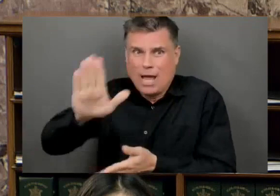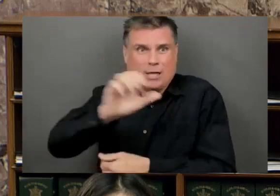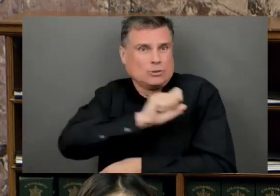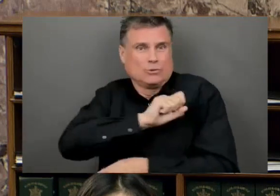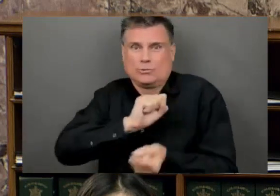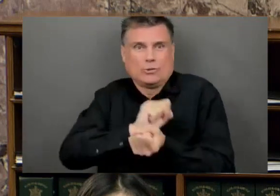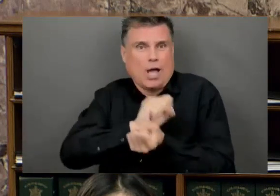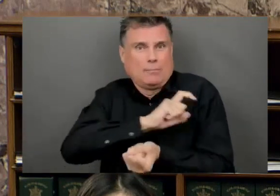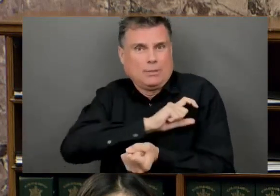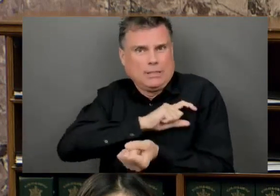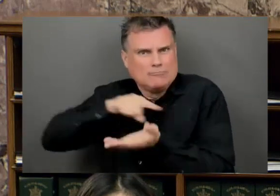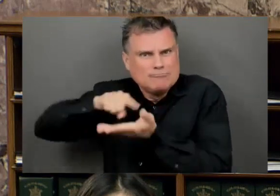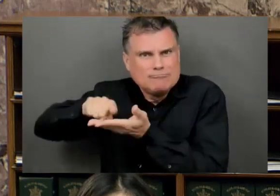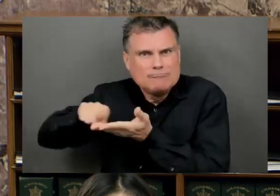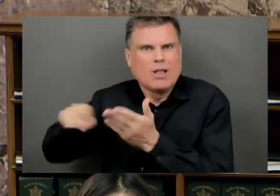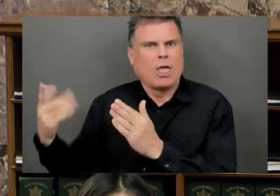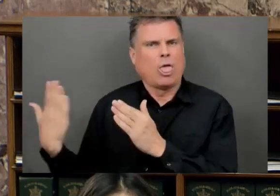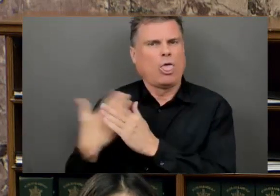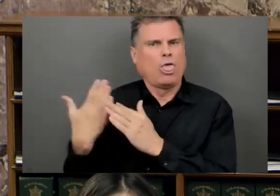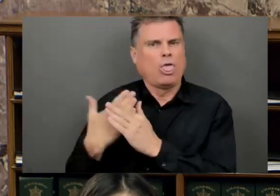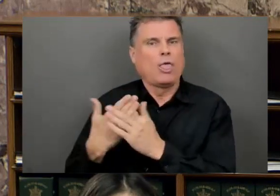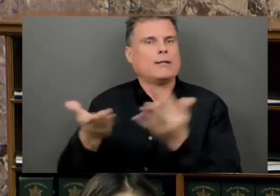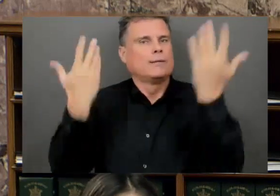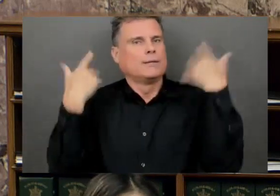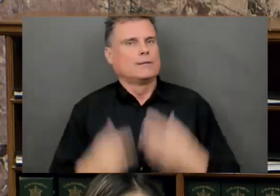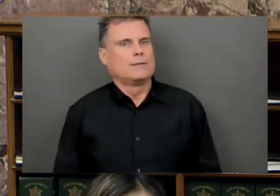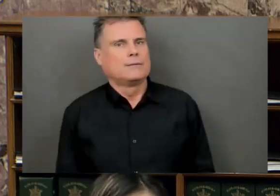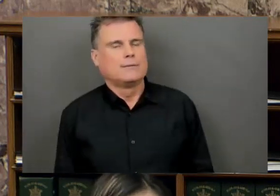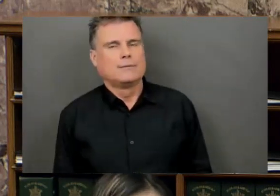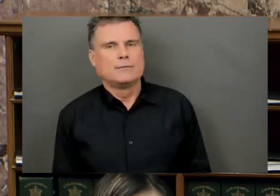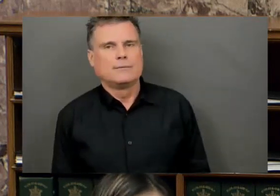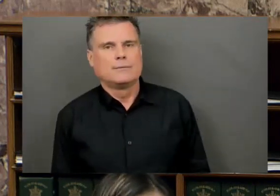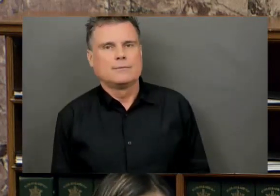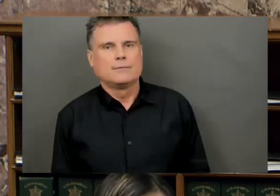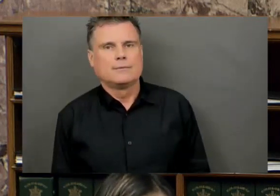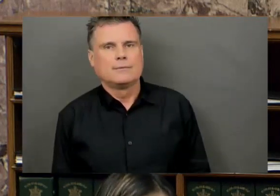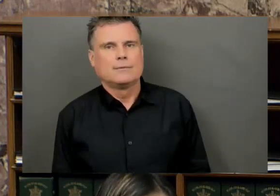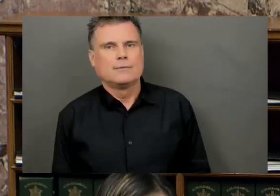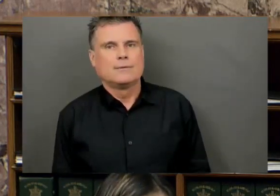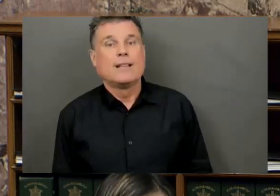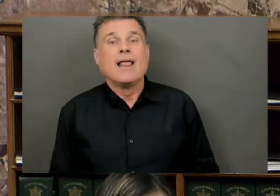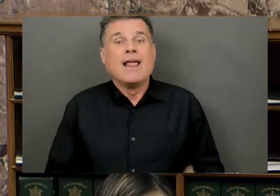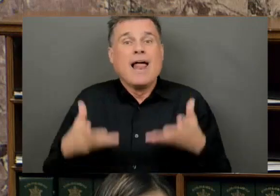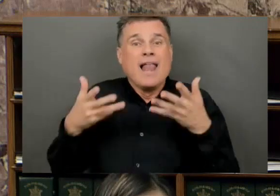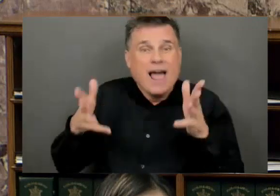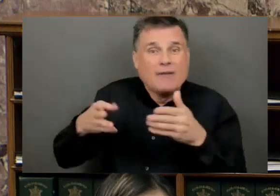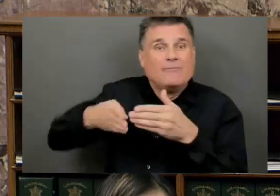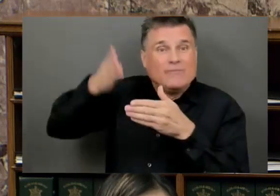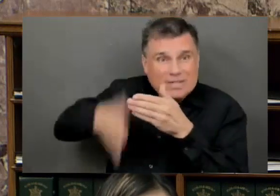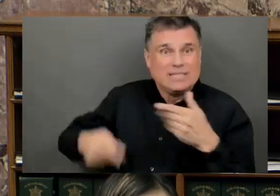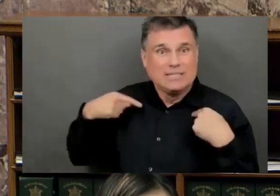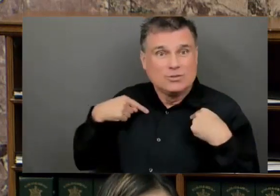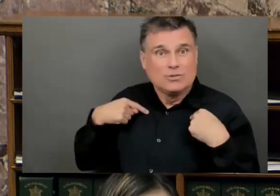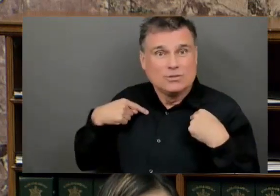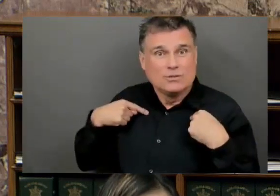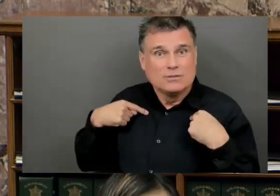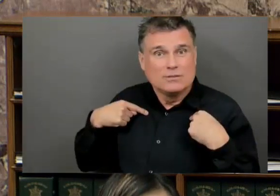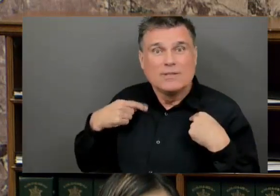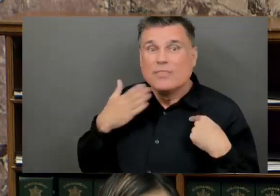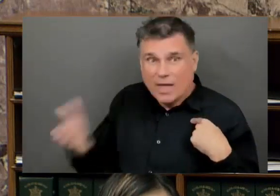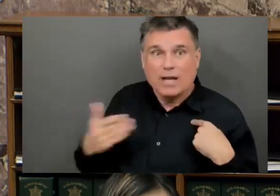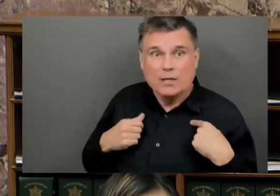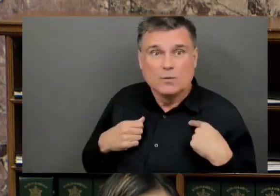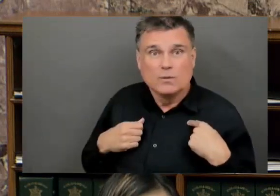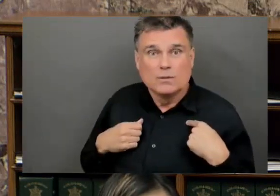Members, let the minister conclude his answer, please. Thank you, Honourable Speaker, and I'll conclude by saying this. The former